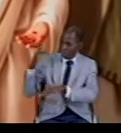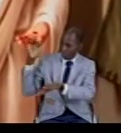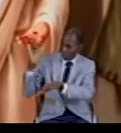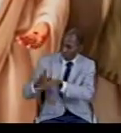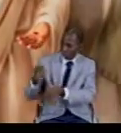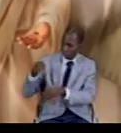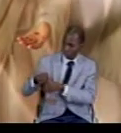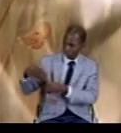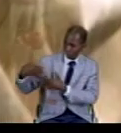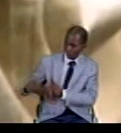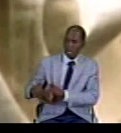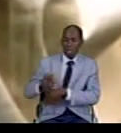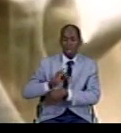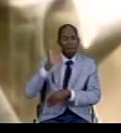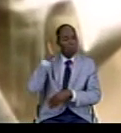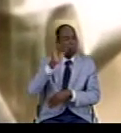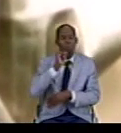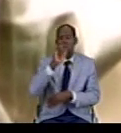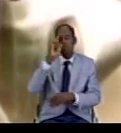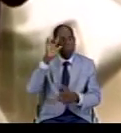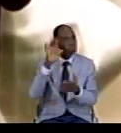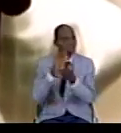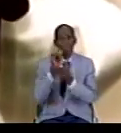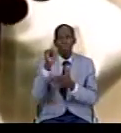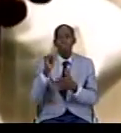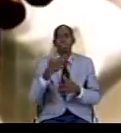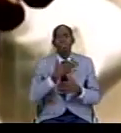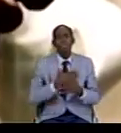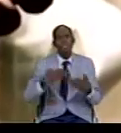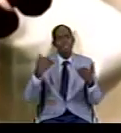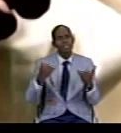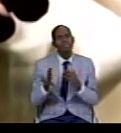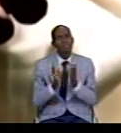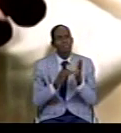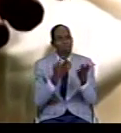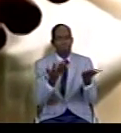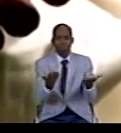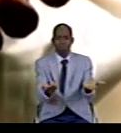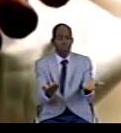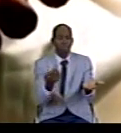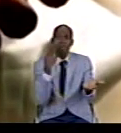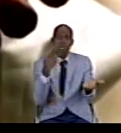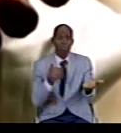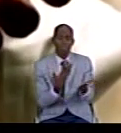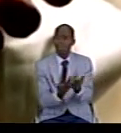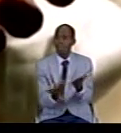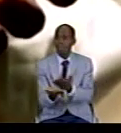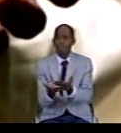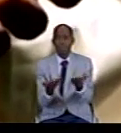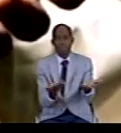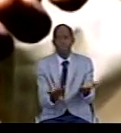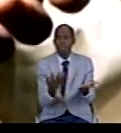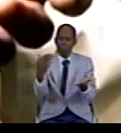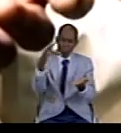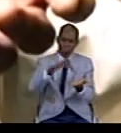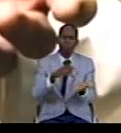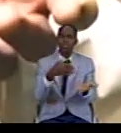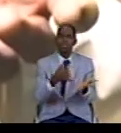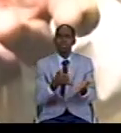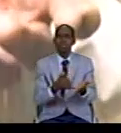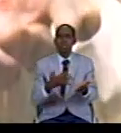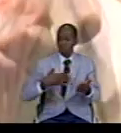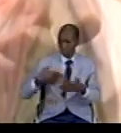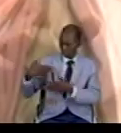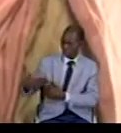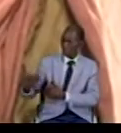there, I will not believe. And Jesus said, Thomas, here is my hand. Put your finger here. And here is my side, thrust your hand